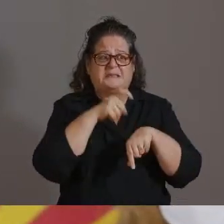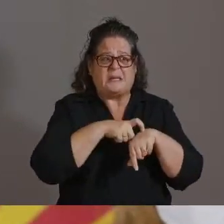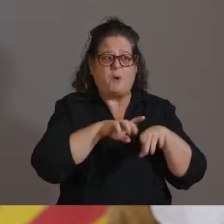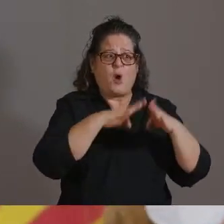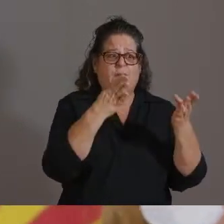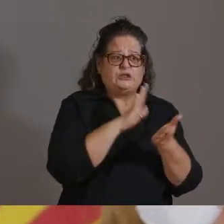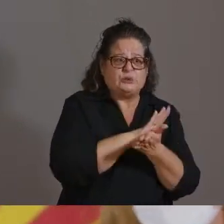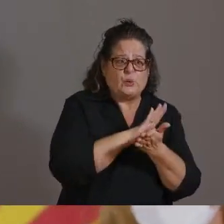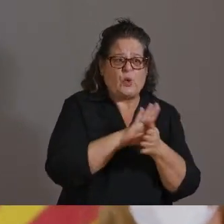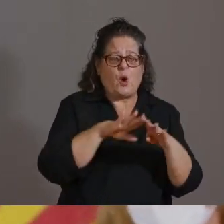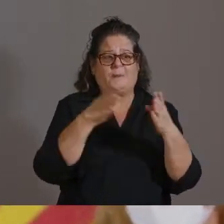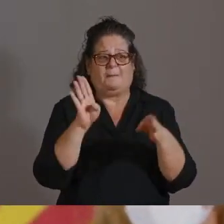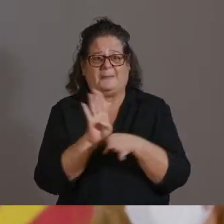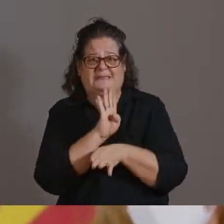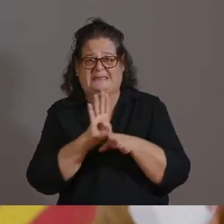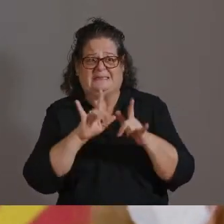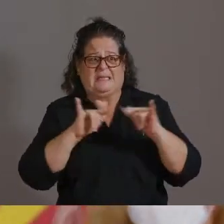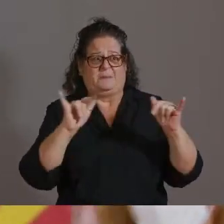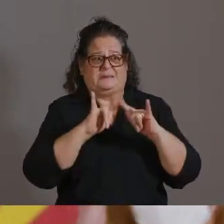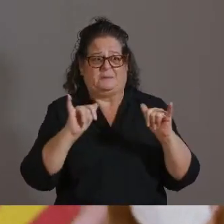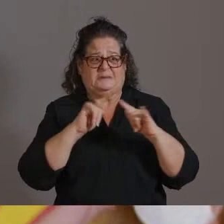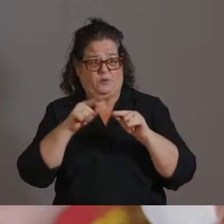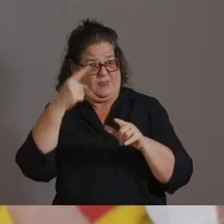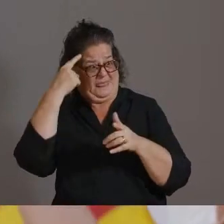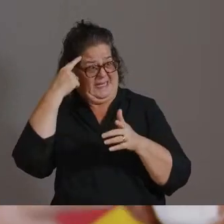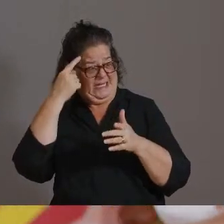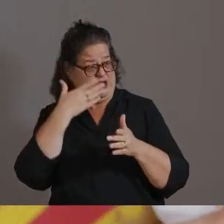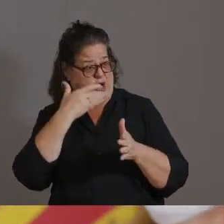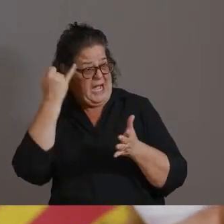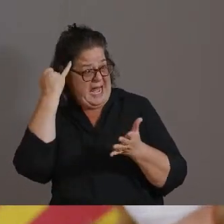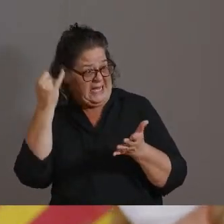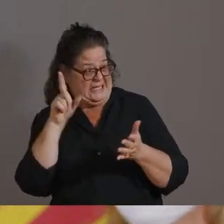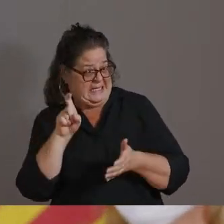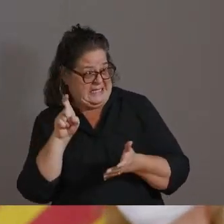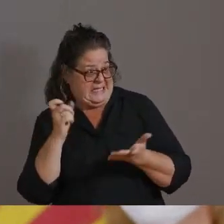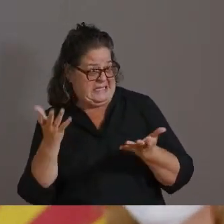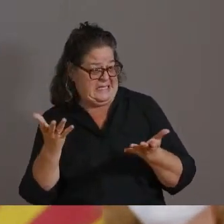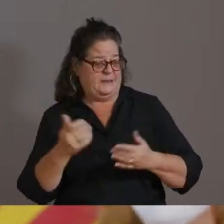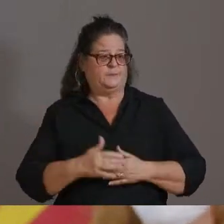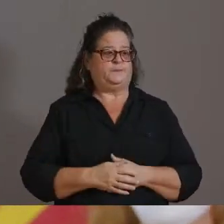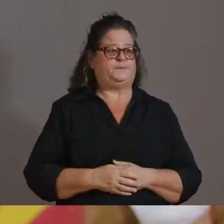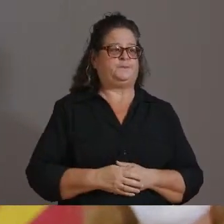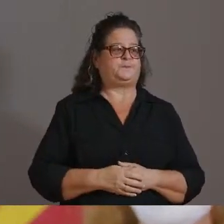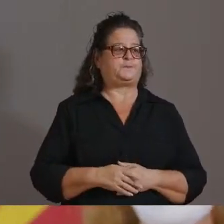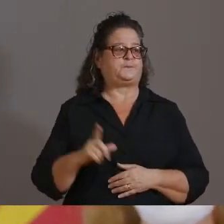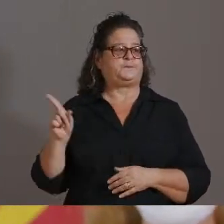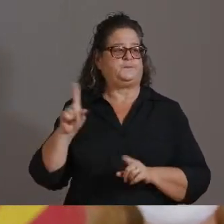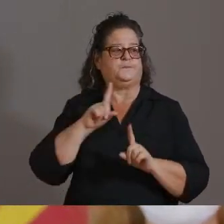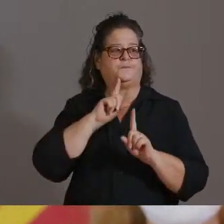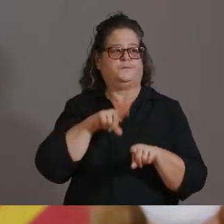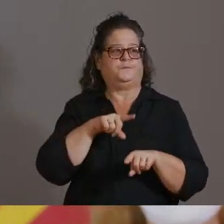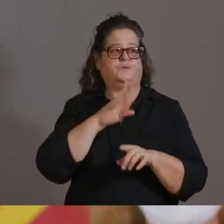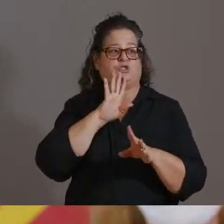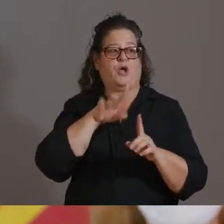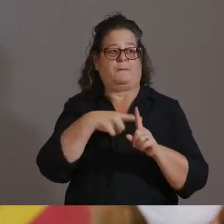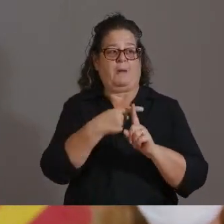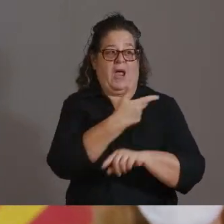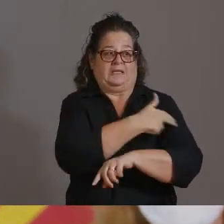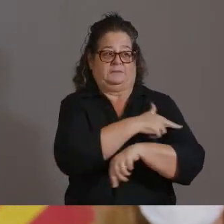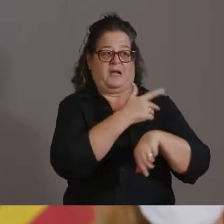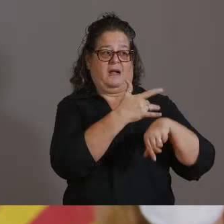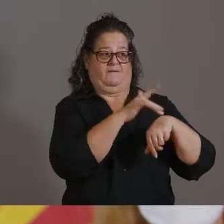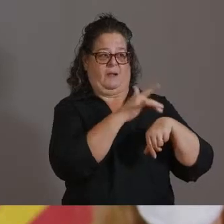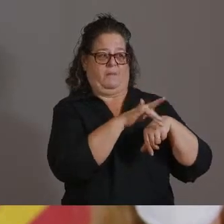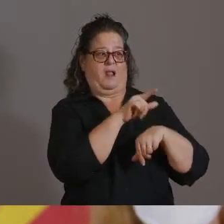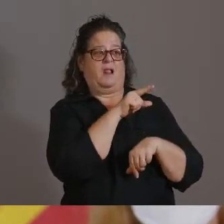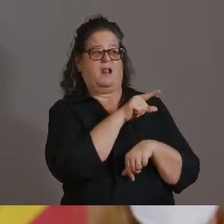first thing I want to say in terms of Arizona's hospital capacity, both at the hospital level and the ICU level, it's